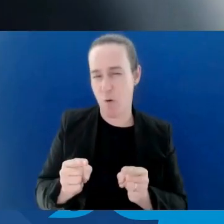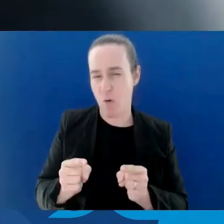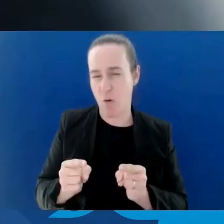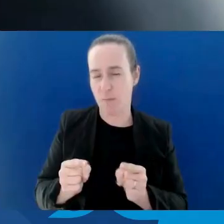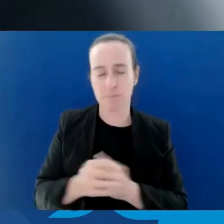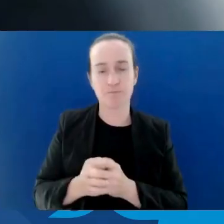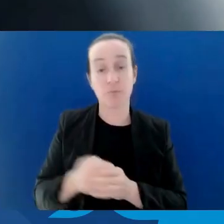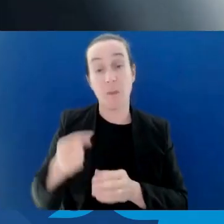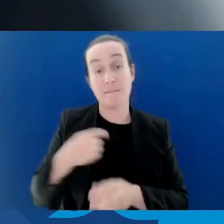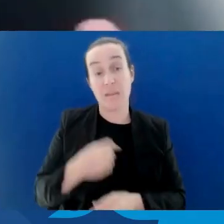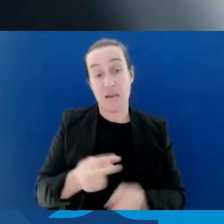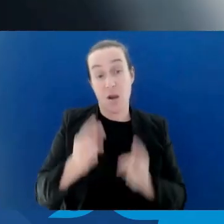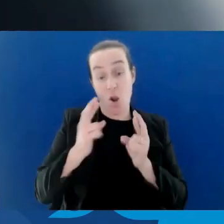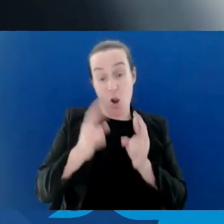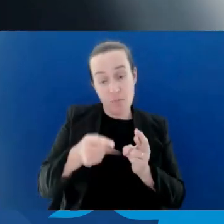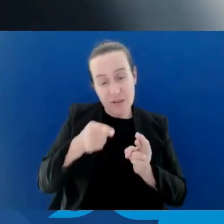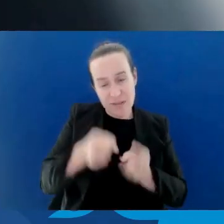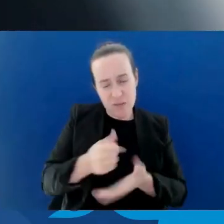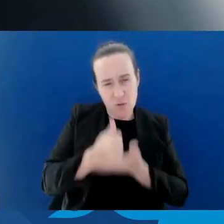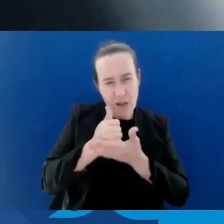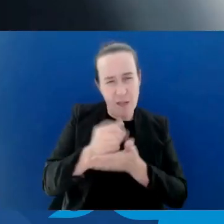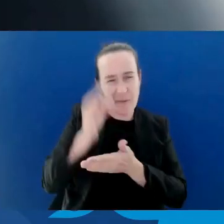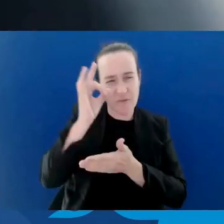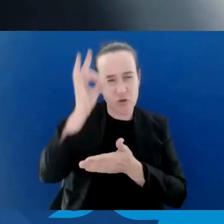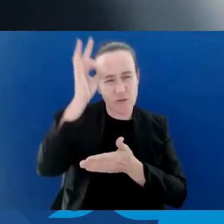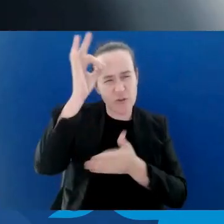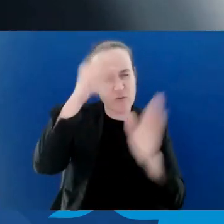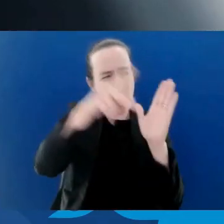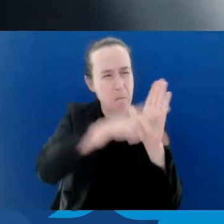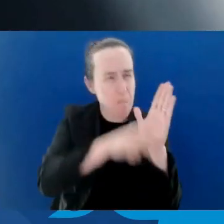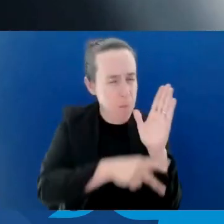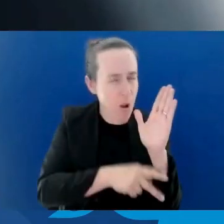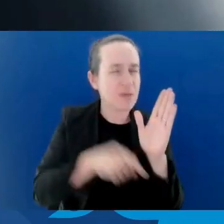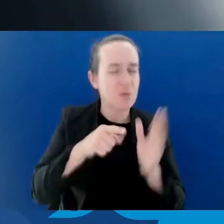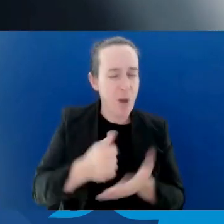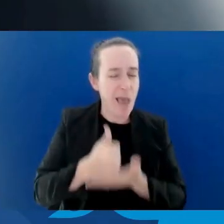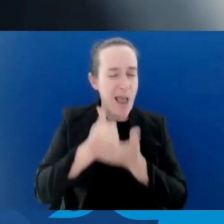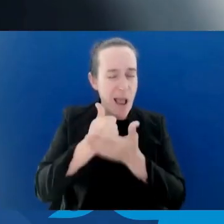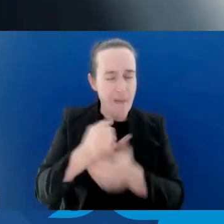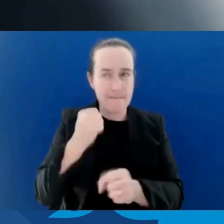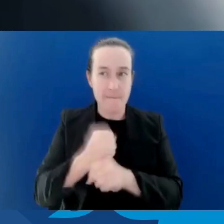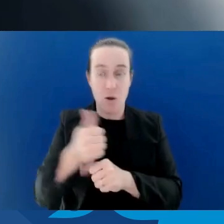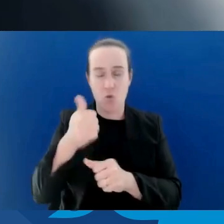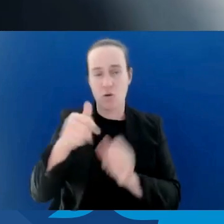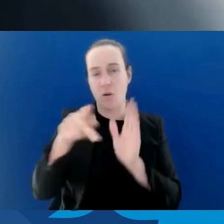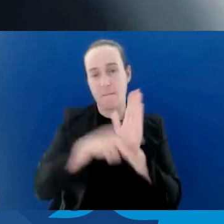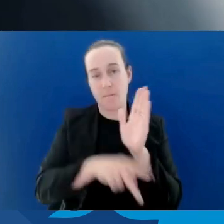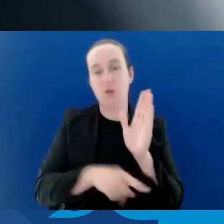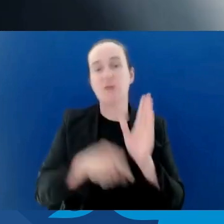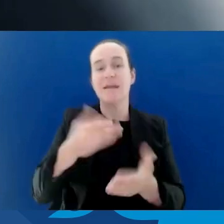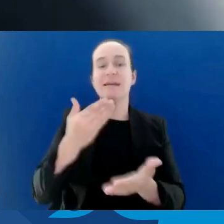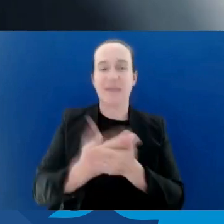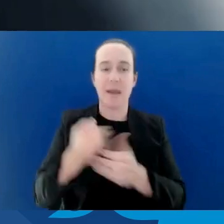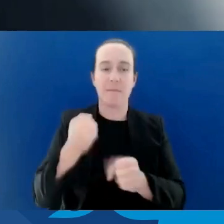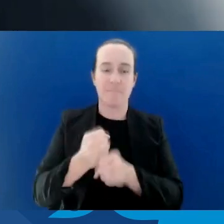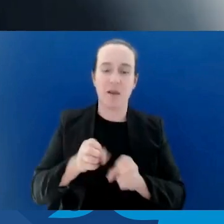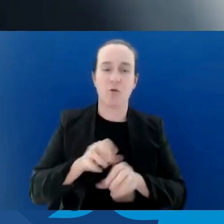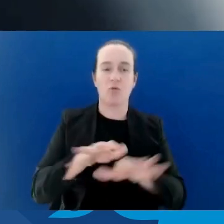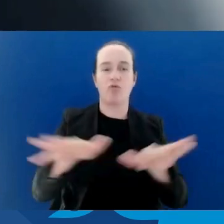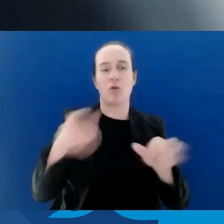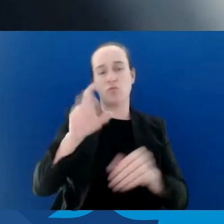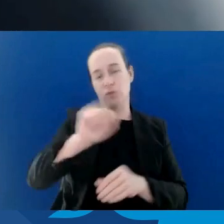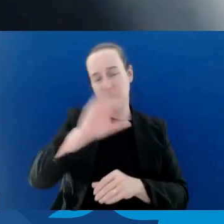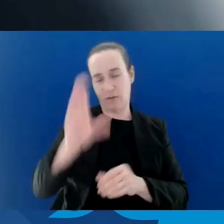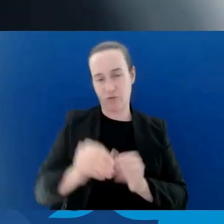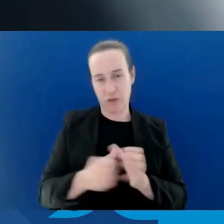that will inform future policies, that it can be done at national level. Currently